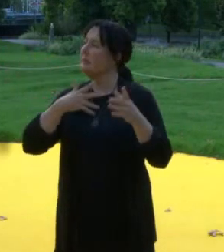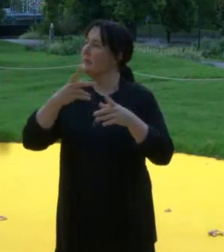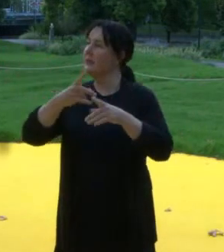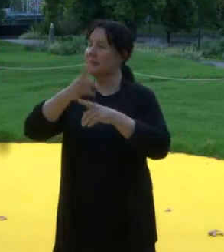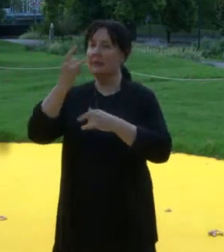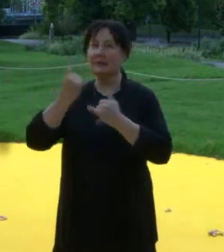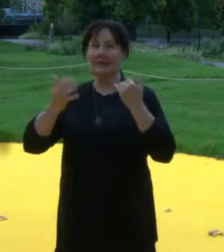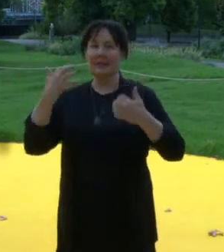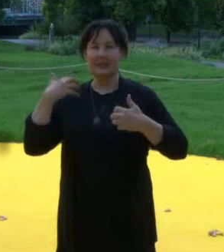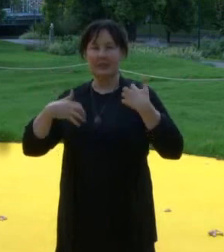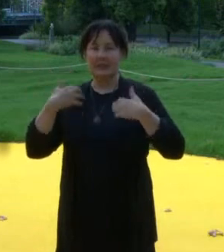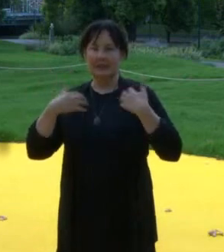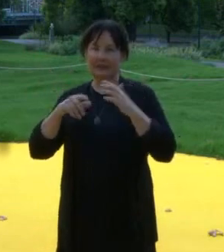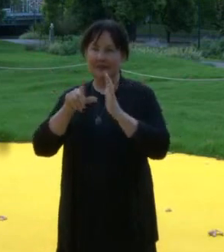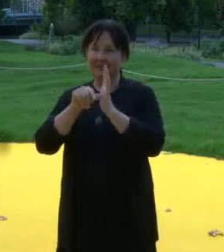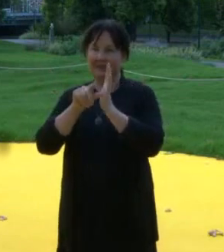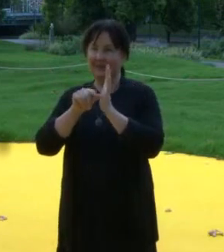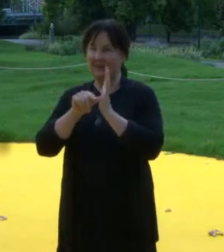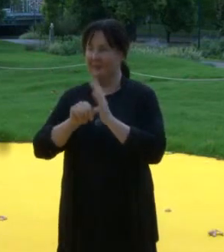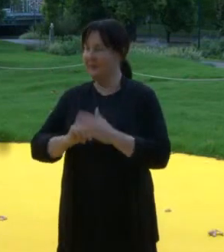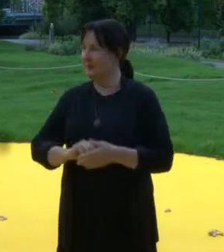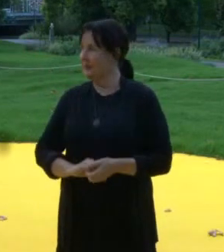what an exciting time.